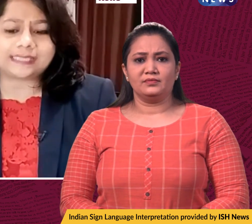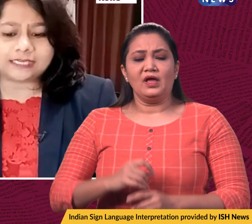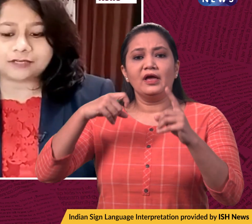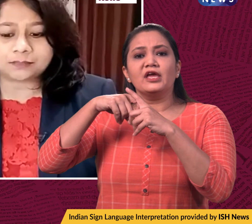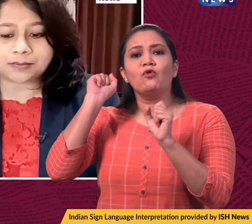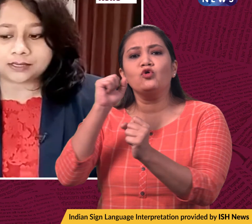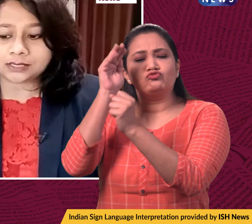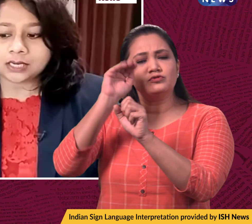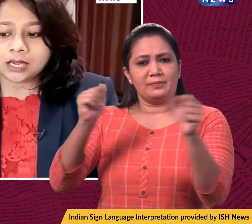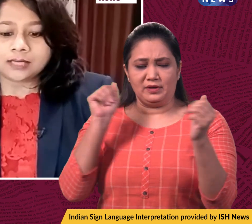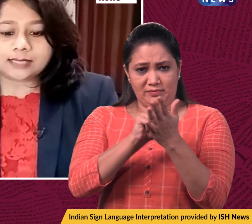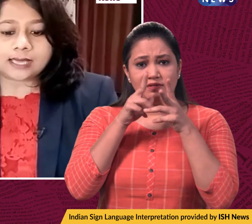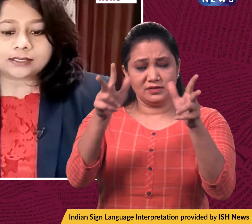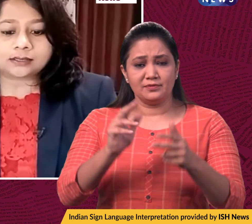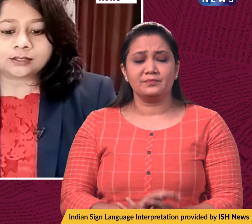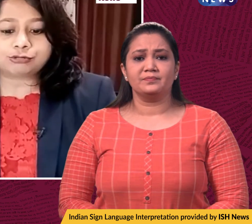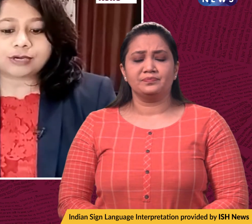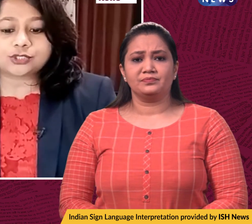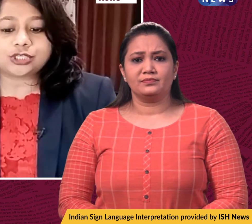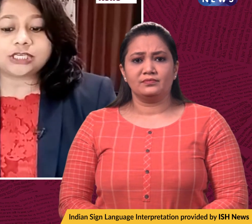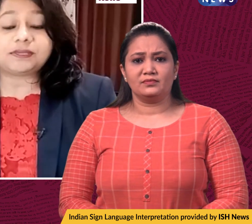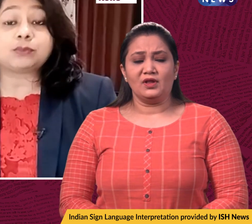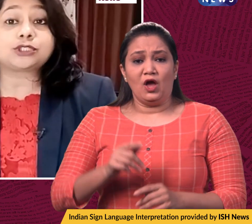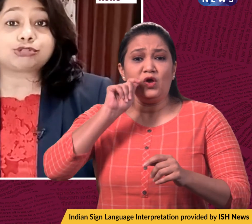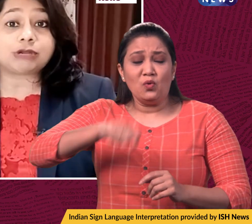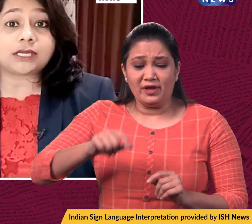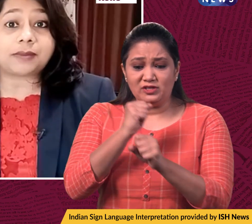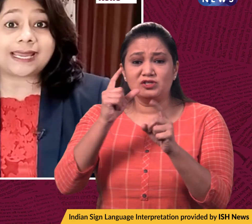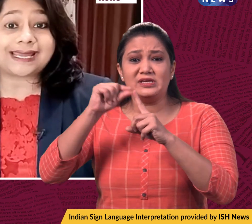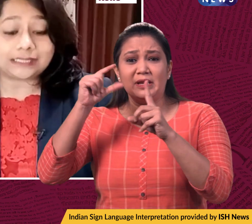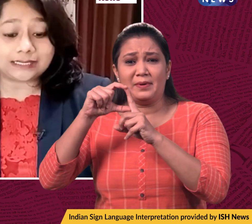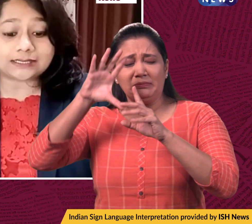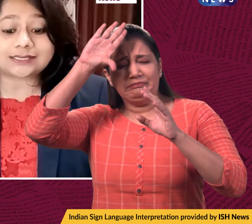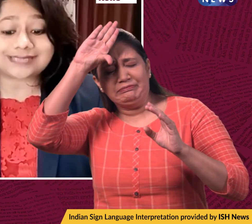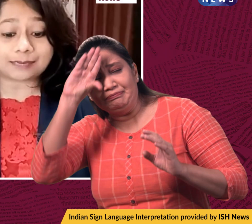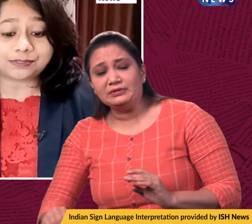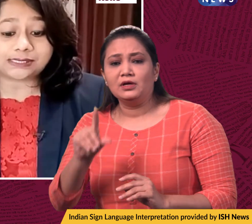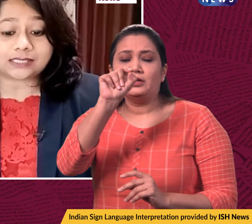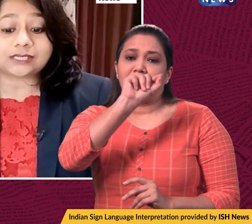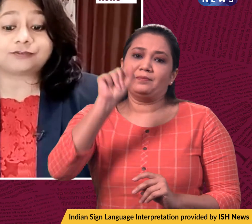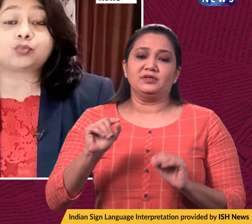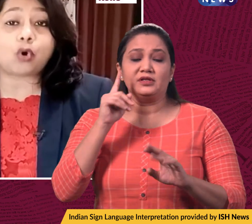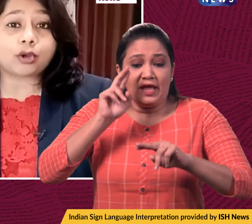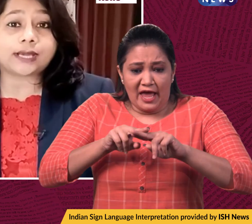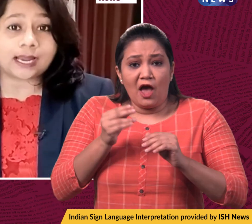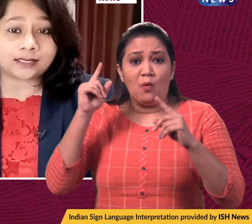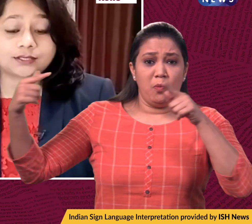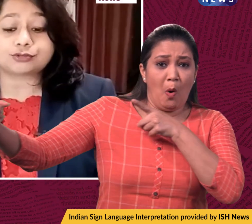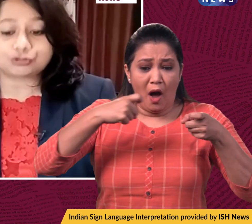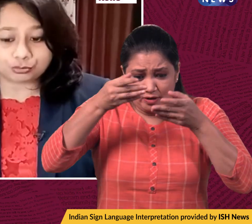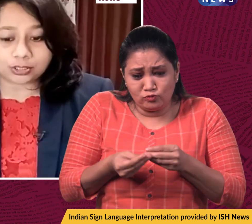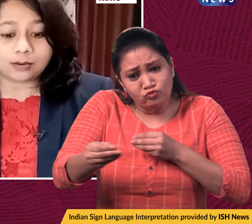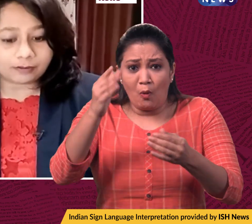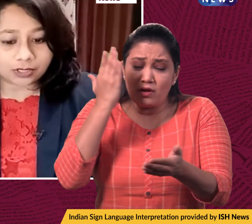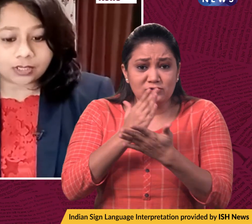report by the Kyiv Independent, that Ukraine's GDP will shrink by at least 10% if the war